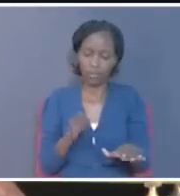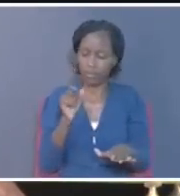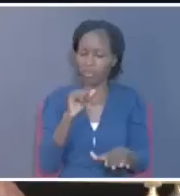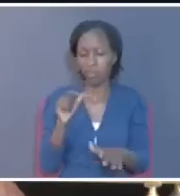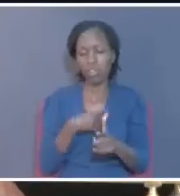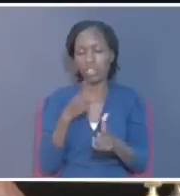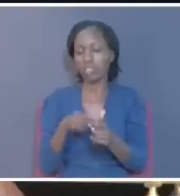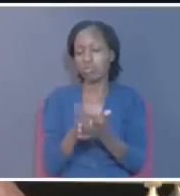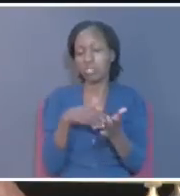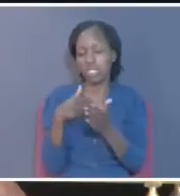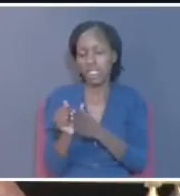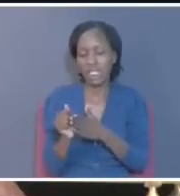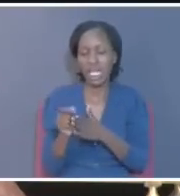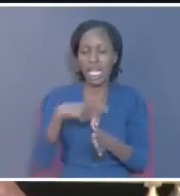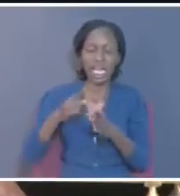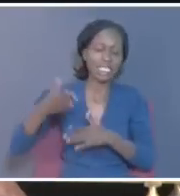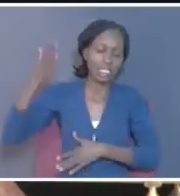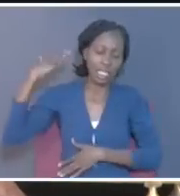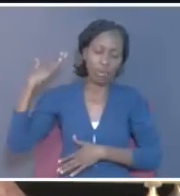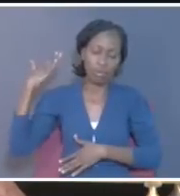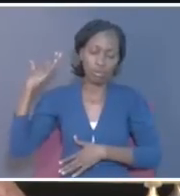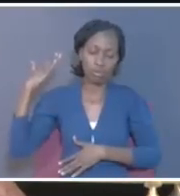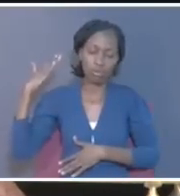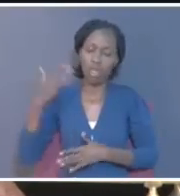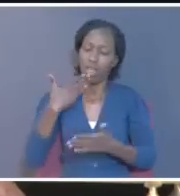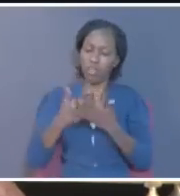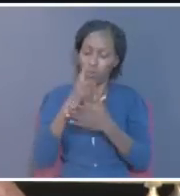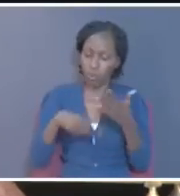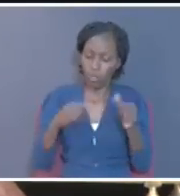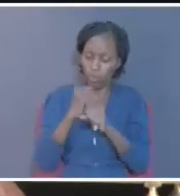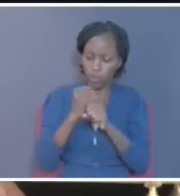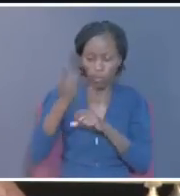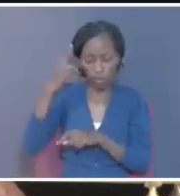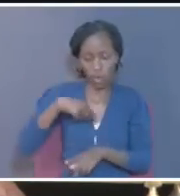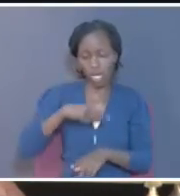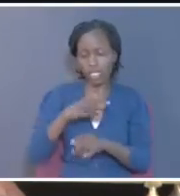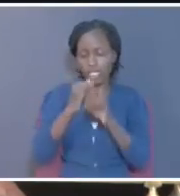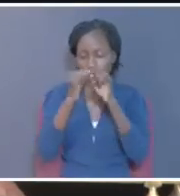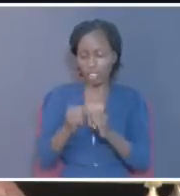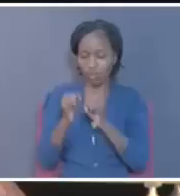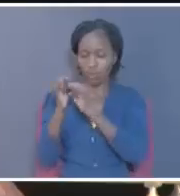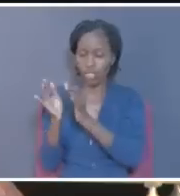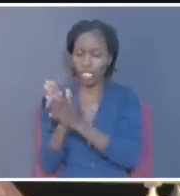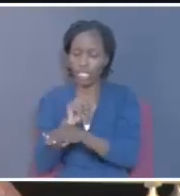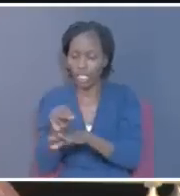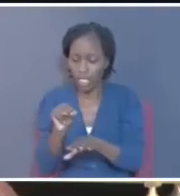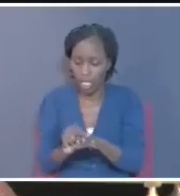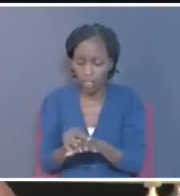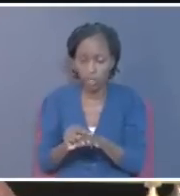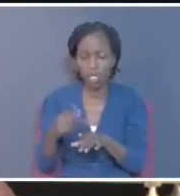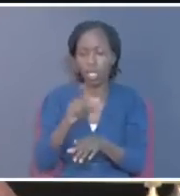a long time ago. We thank you for what you've done for us as individuals and as a nation. Lord,